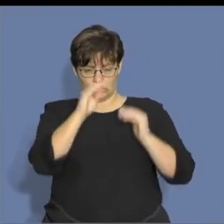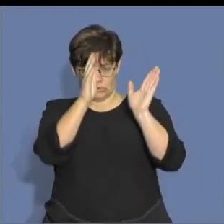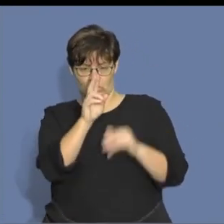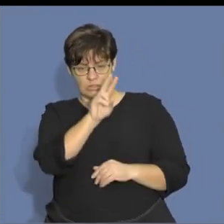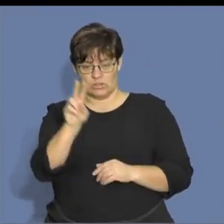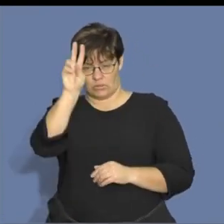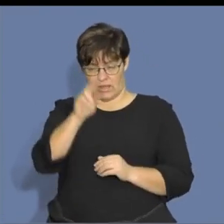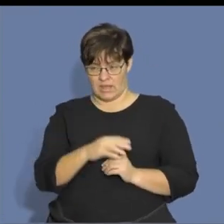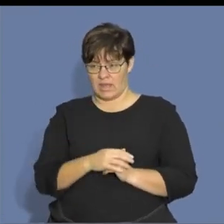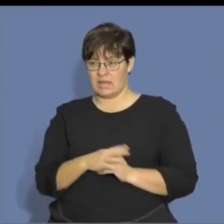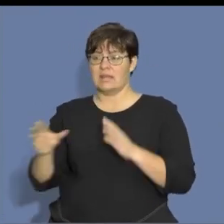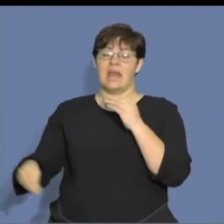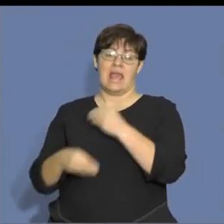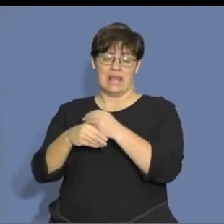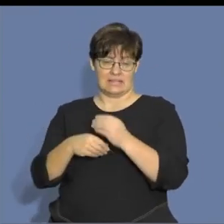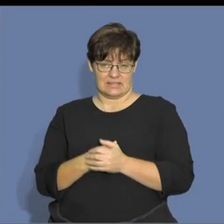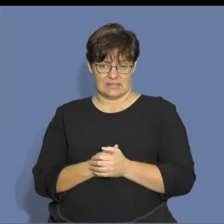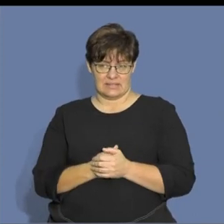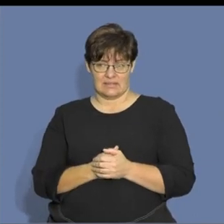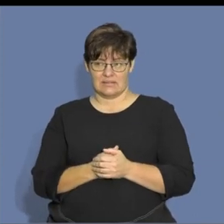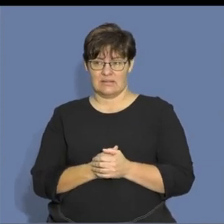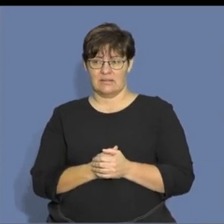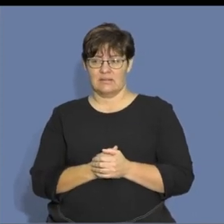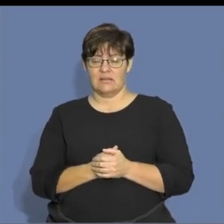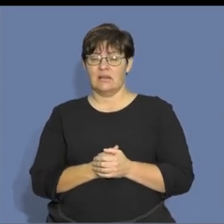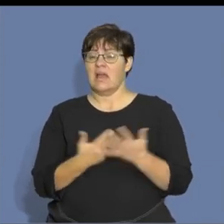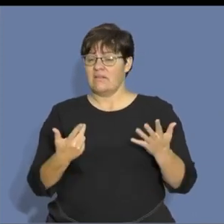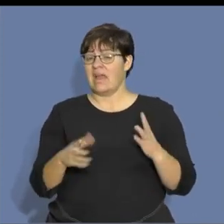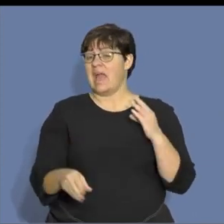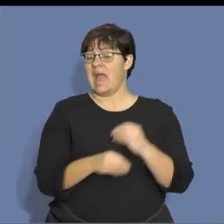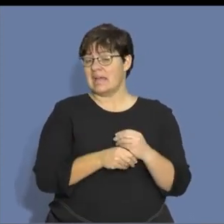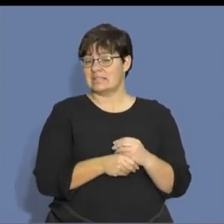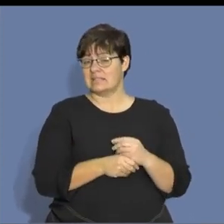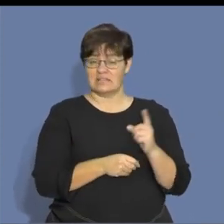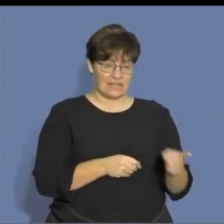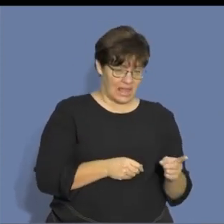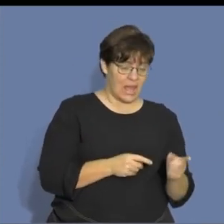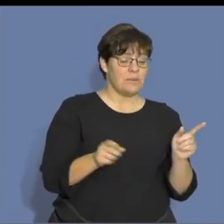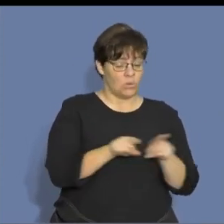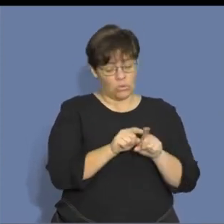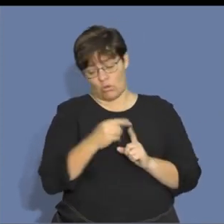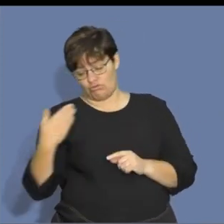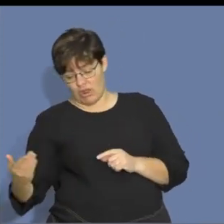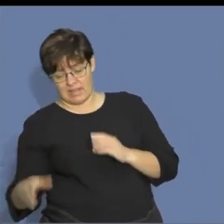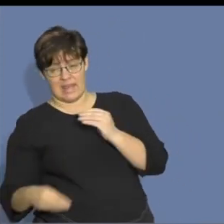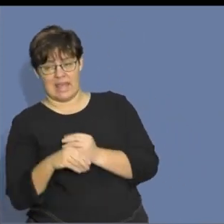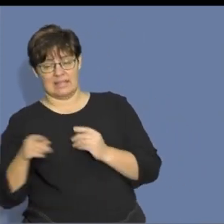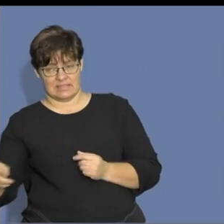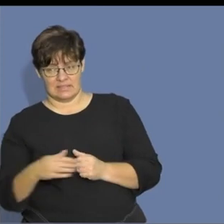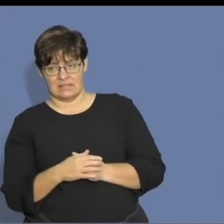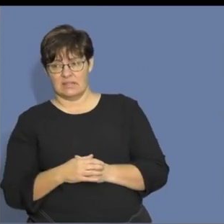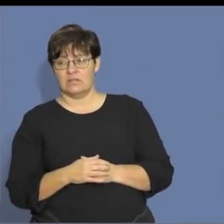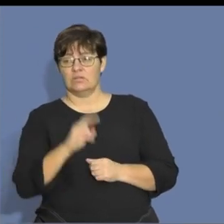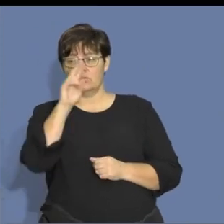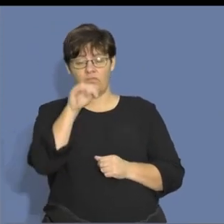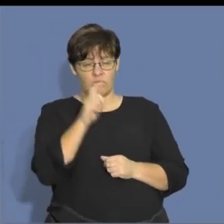square it, and I'm going to add it. But what we decided is, if I add it on the left, I also need to add it on the right. And so 2 over